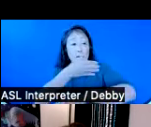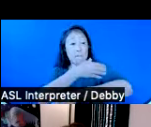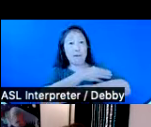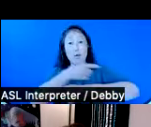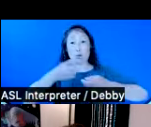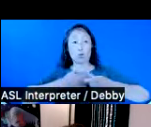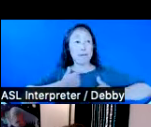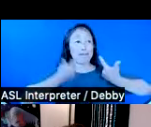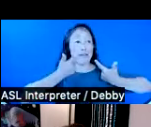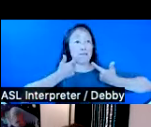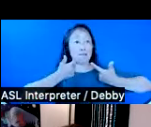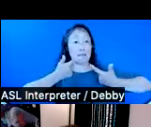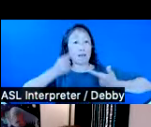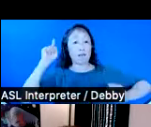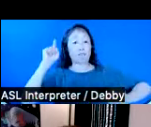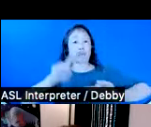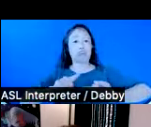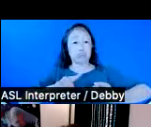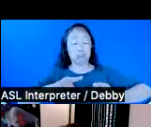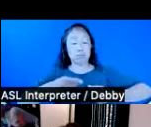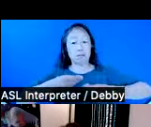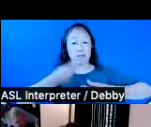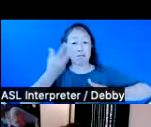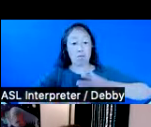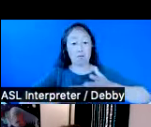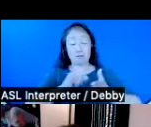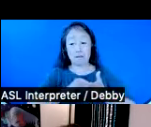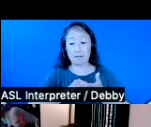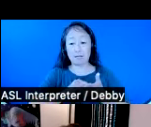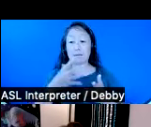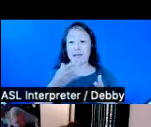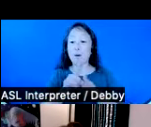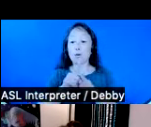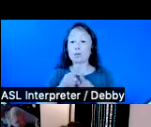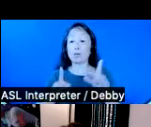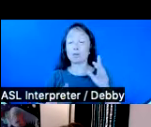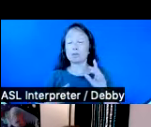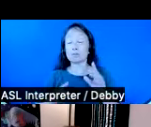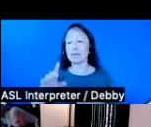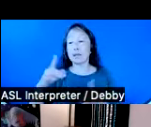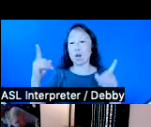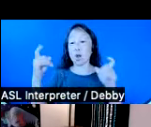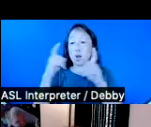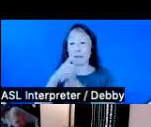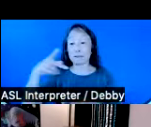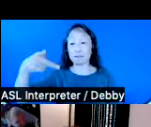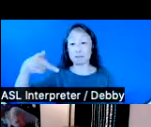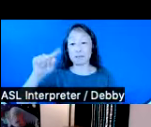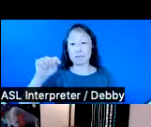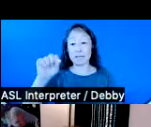life. And then also developing complex PTSD, which is post-traumatic.